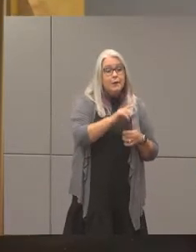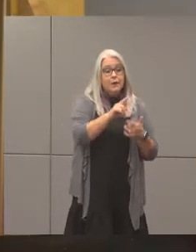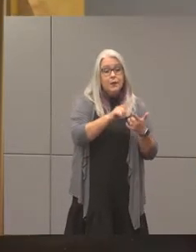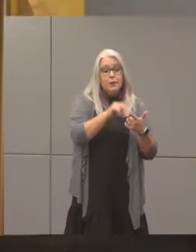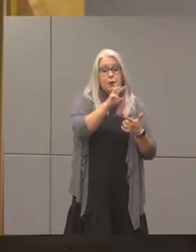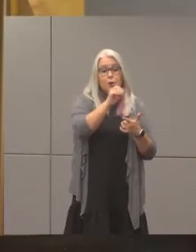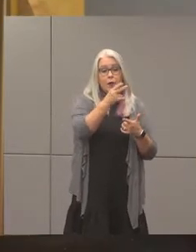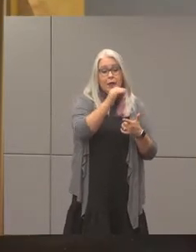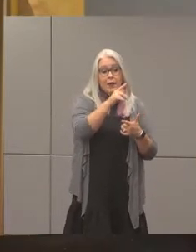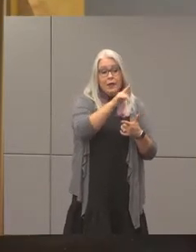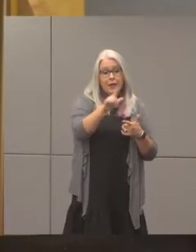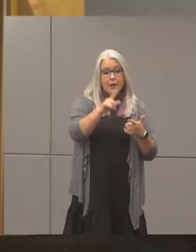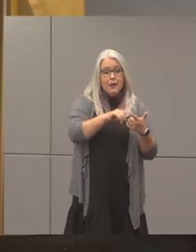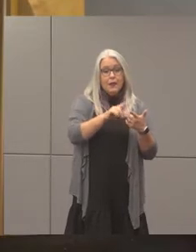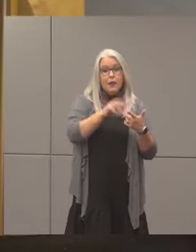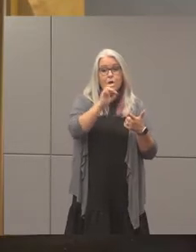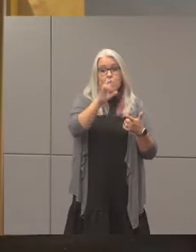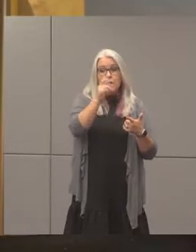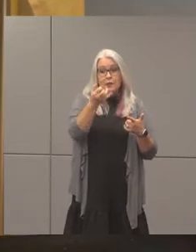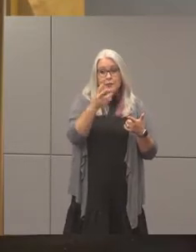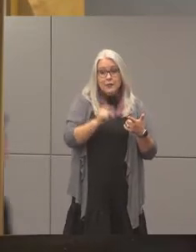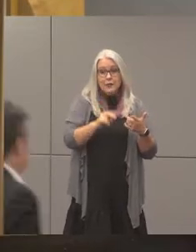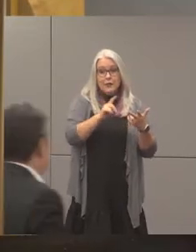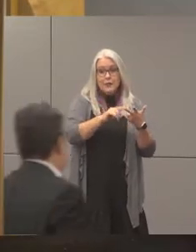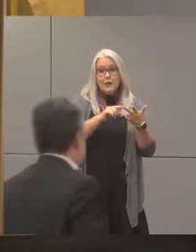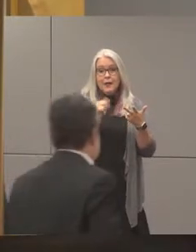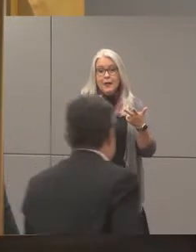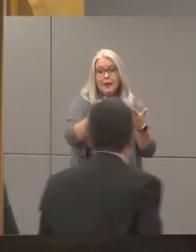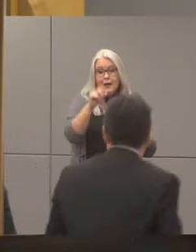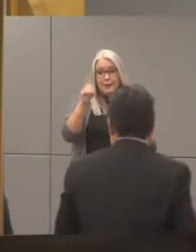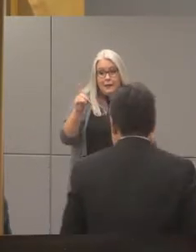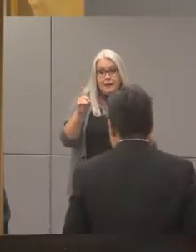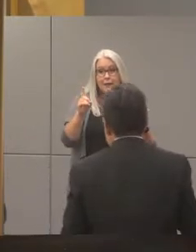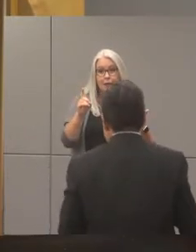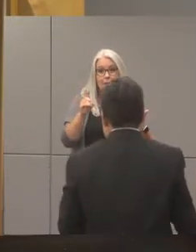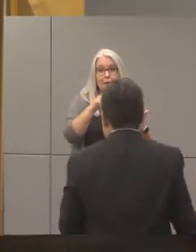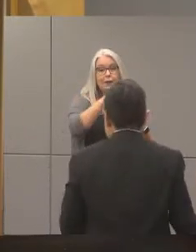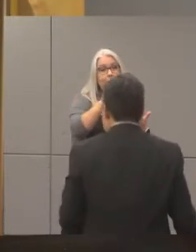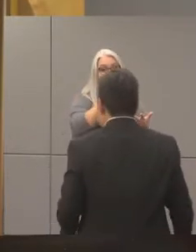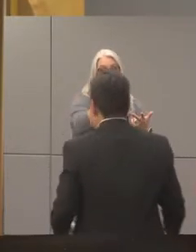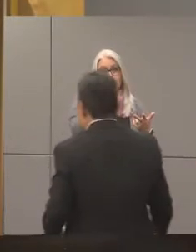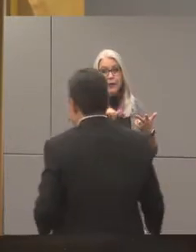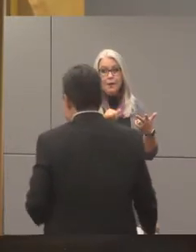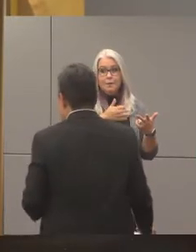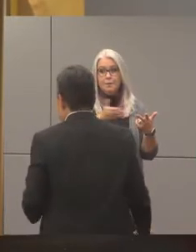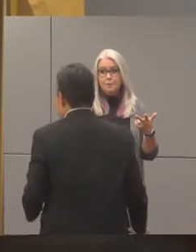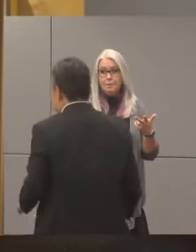VP Wilson, Athletic Director Perry.